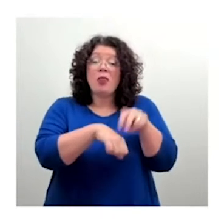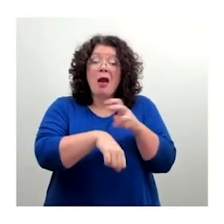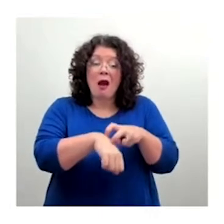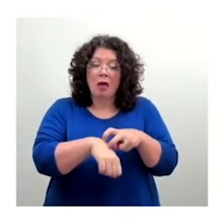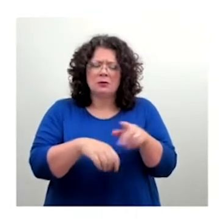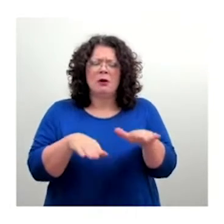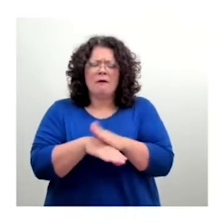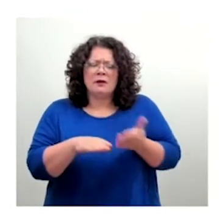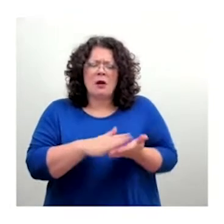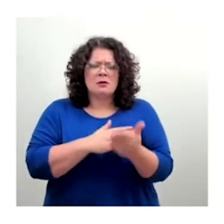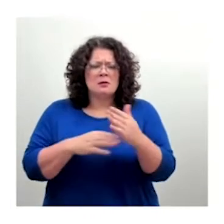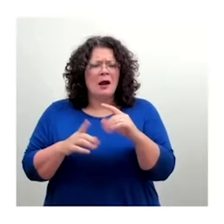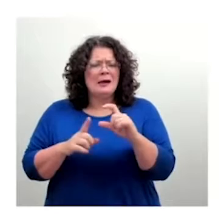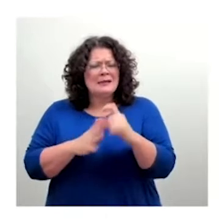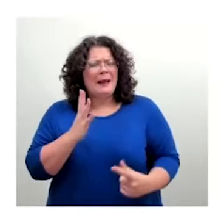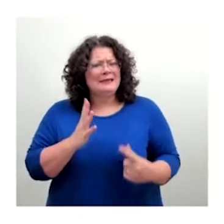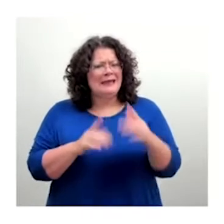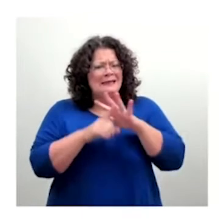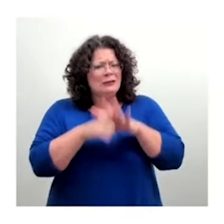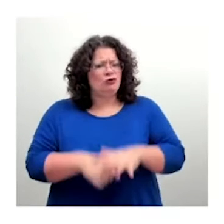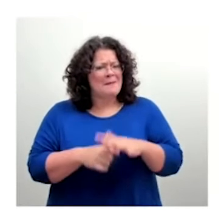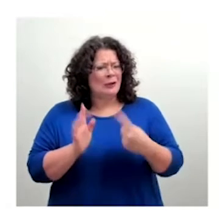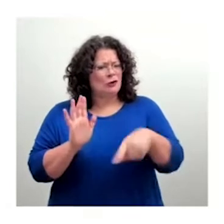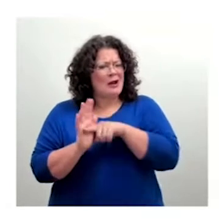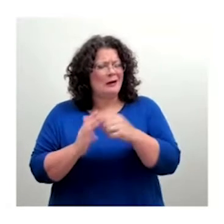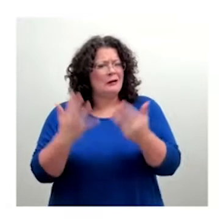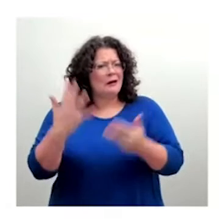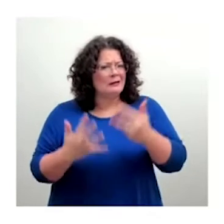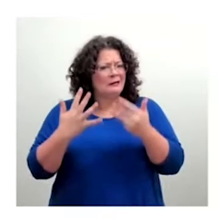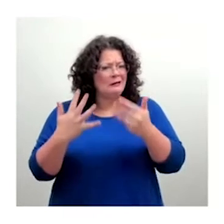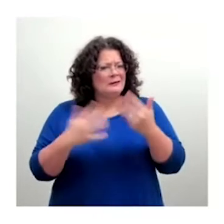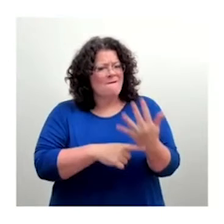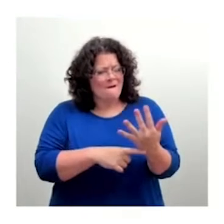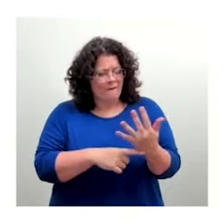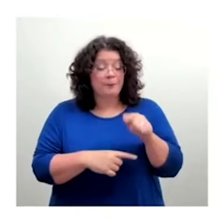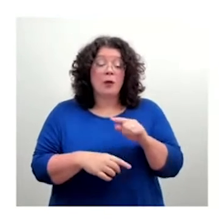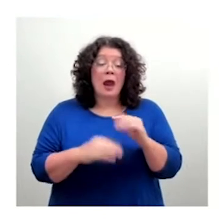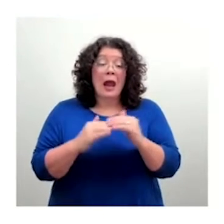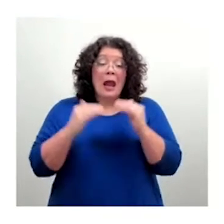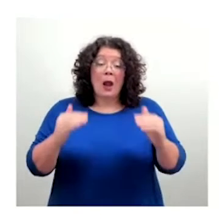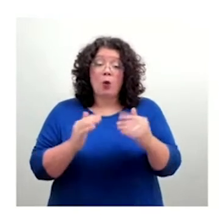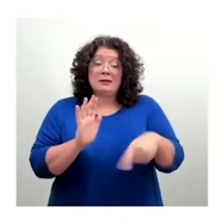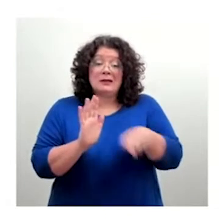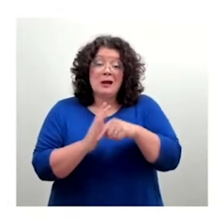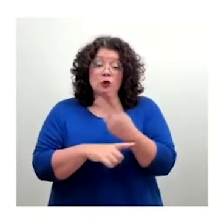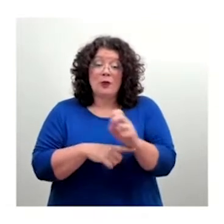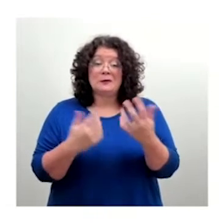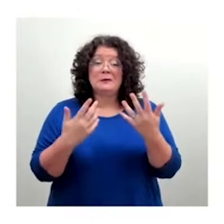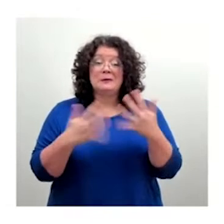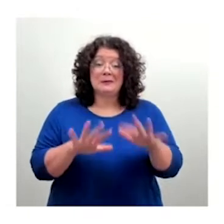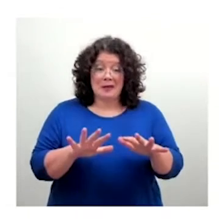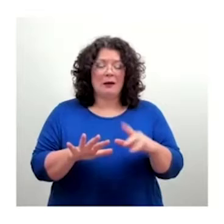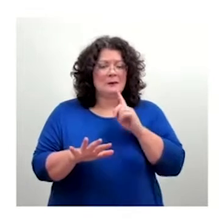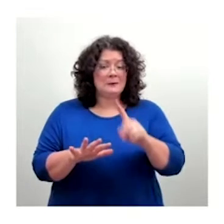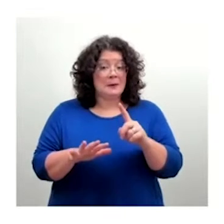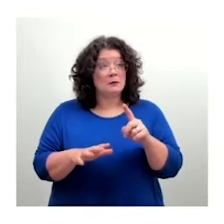This means that public organisations like central, local government, healthcare and education must think about the needs of people who are